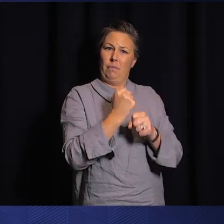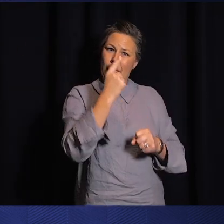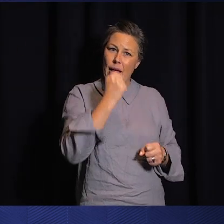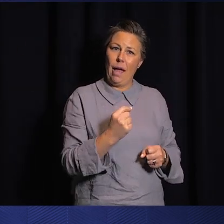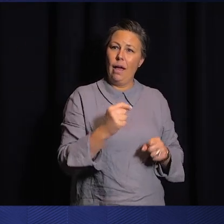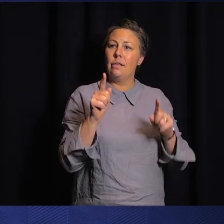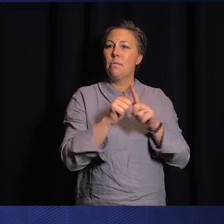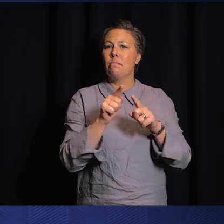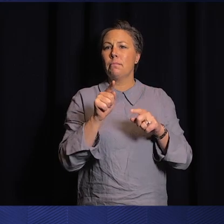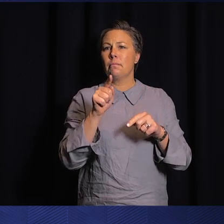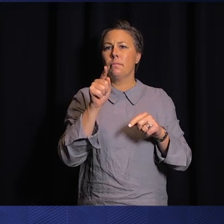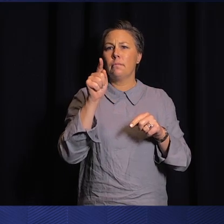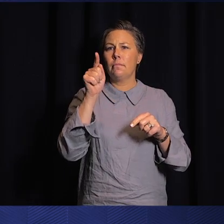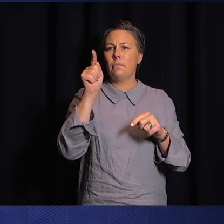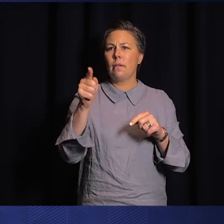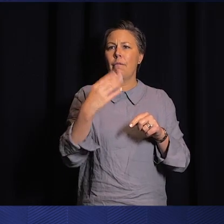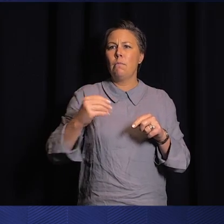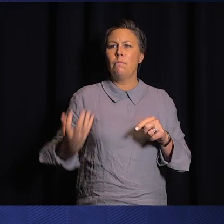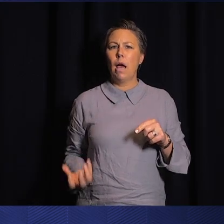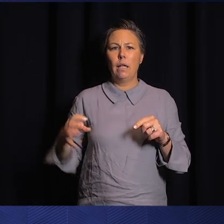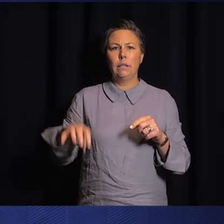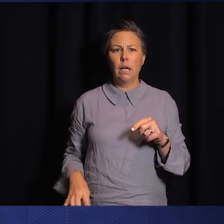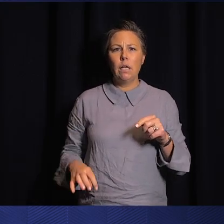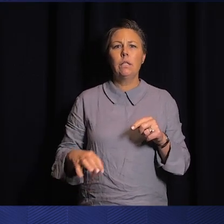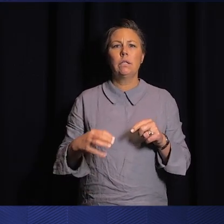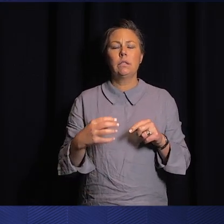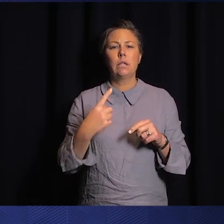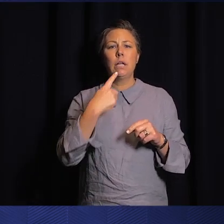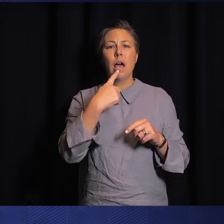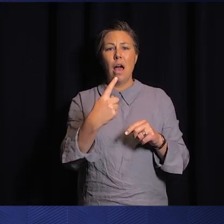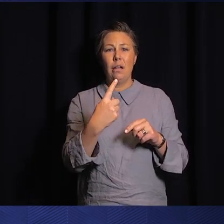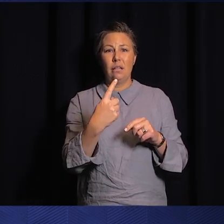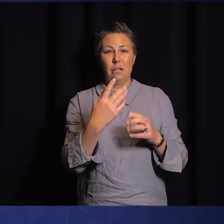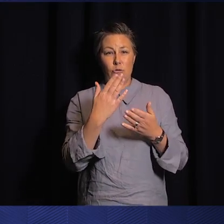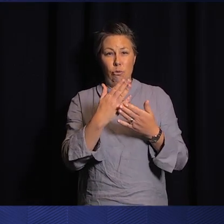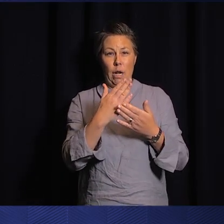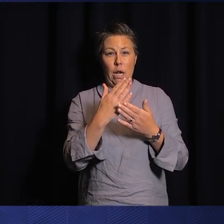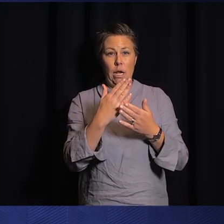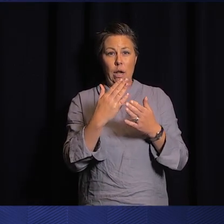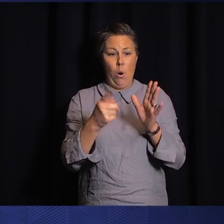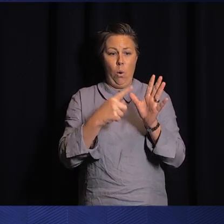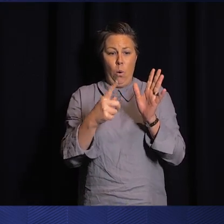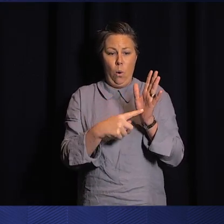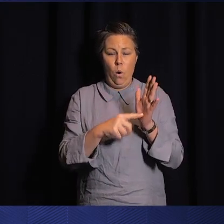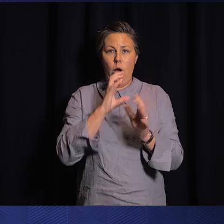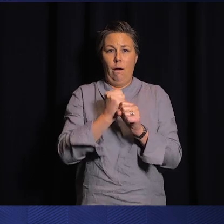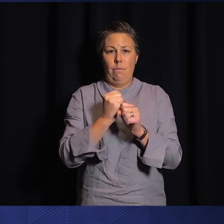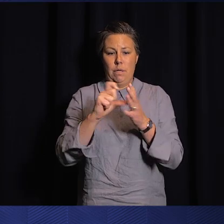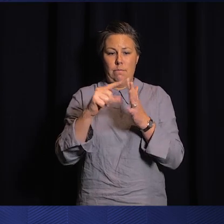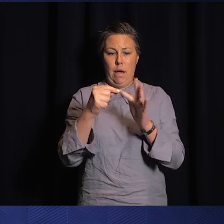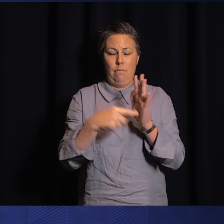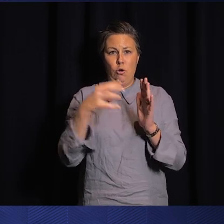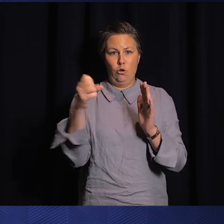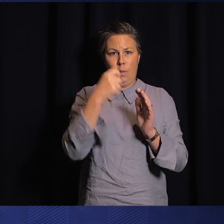Professor Siddiqui in terms of making the sphere standards work in a disaster displacement context, systematically integrating these